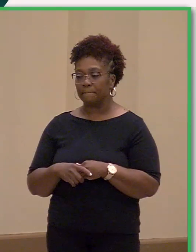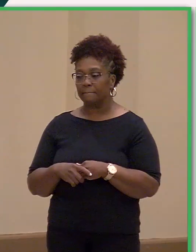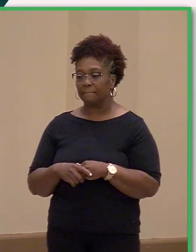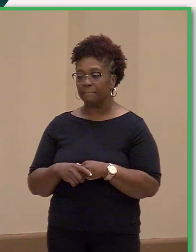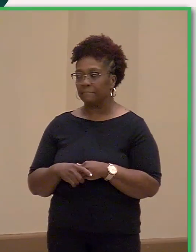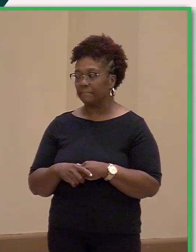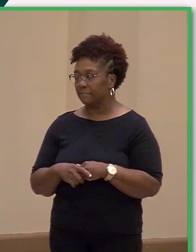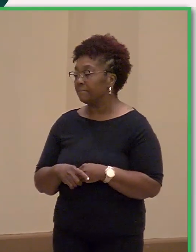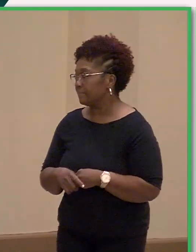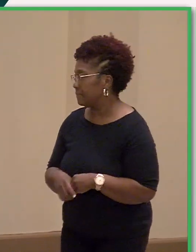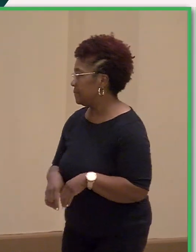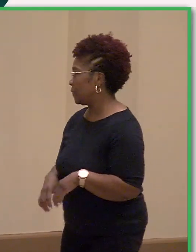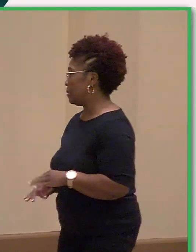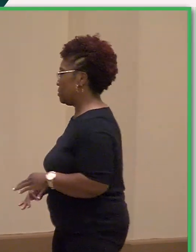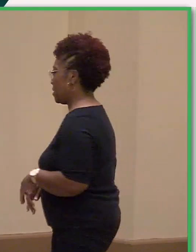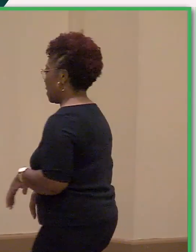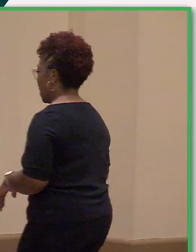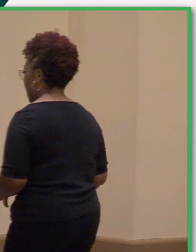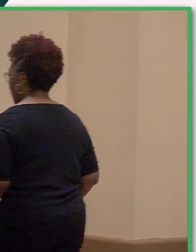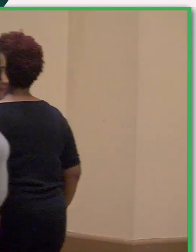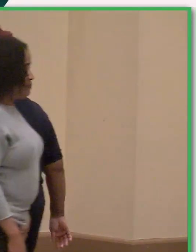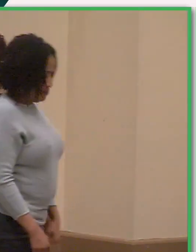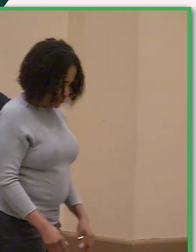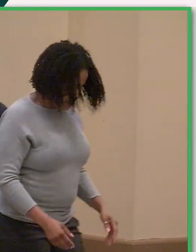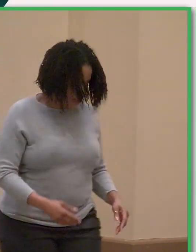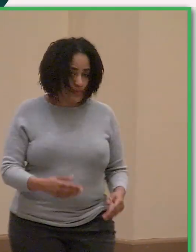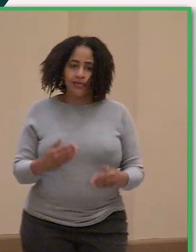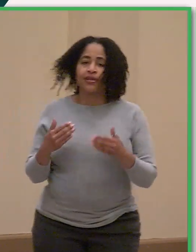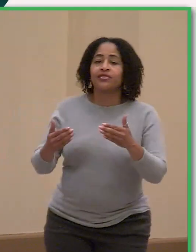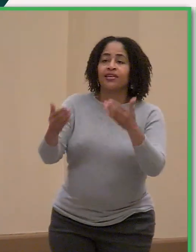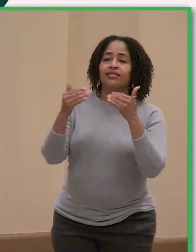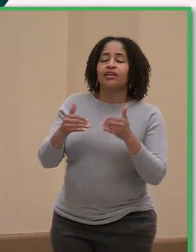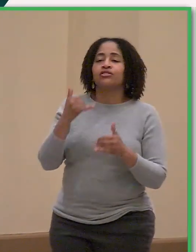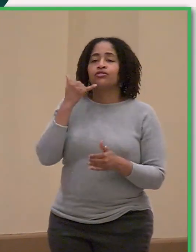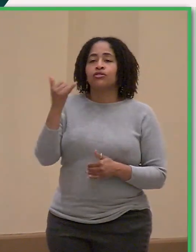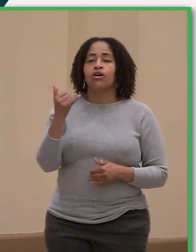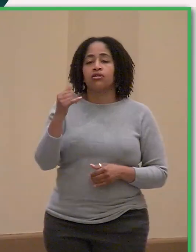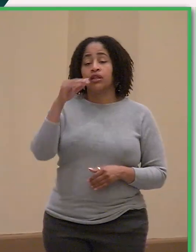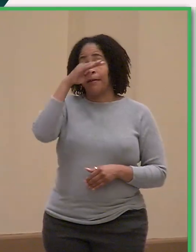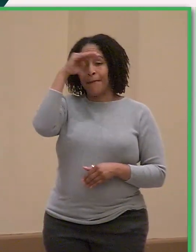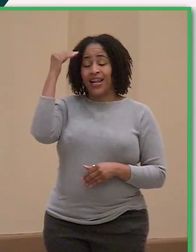The next caller is Black Jesus Jr.